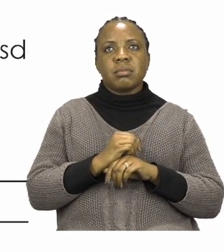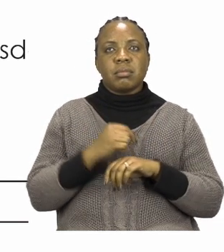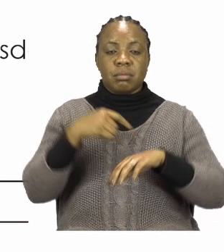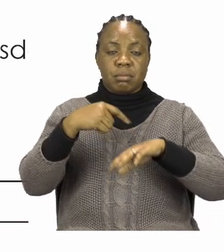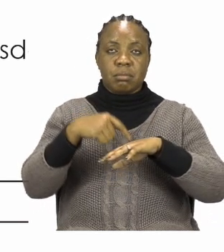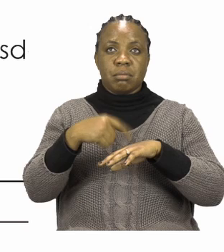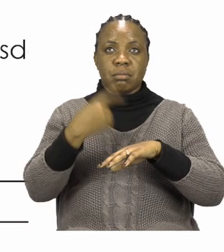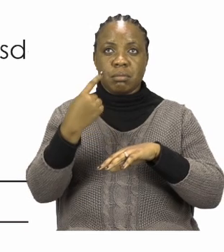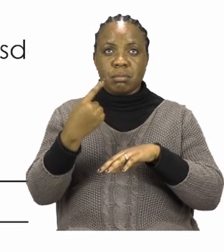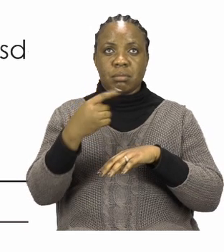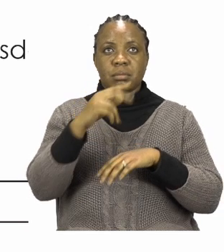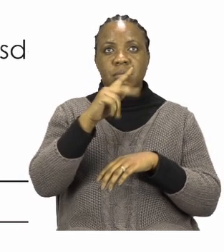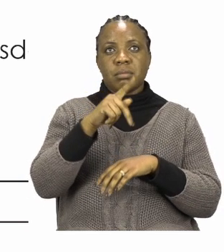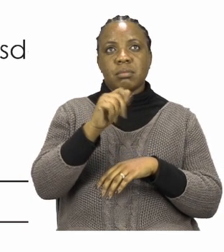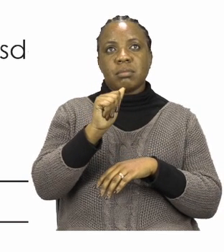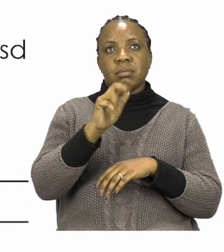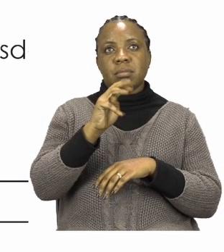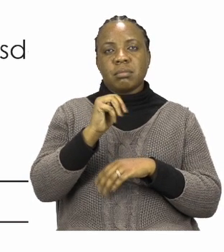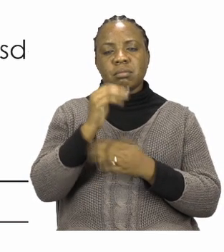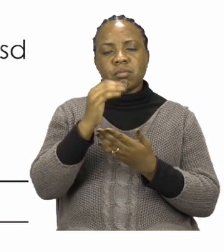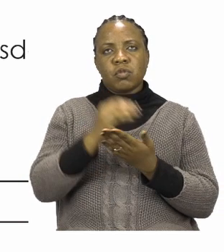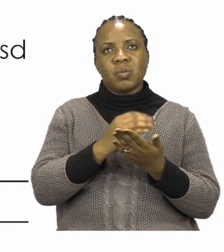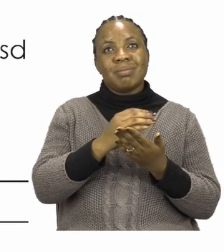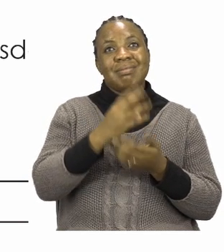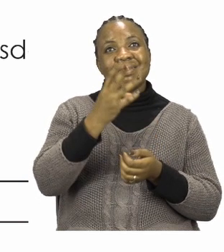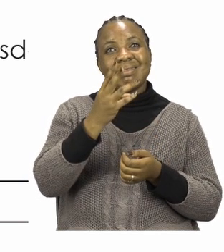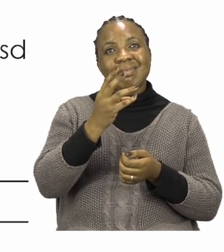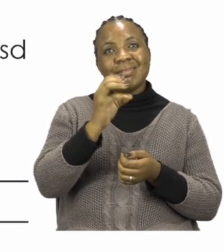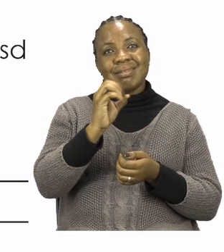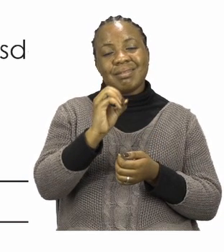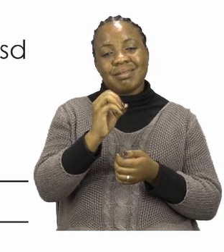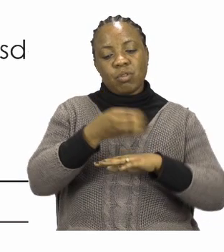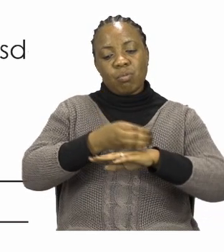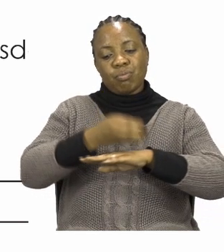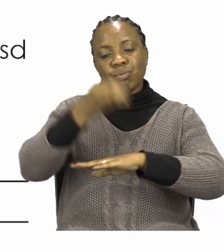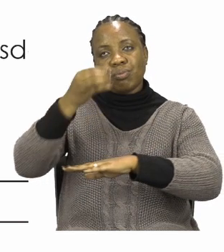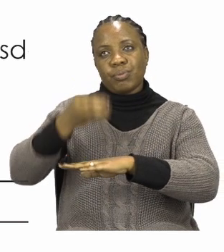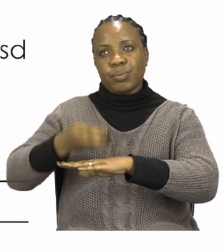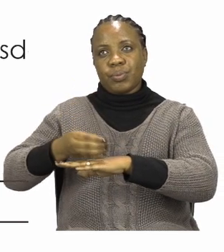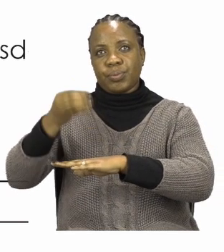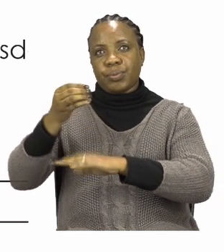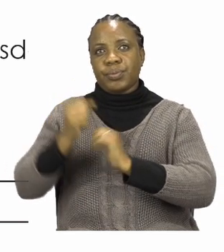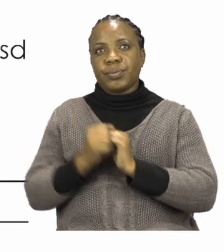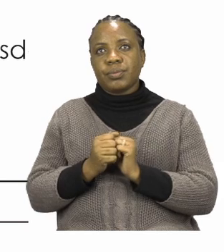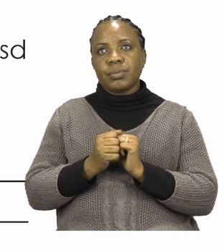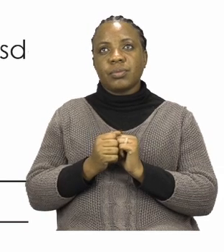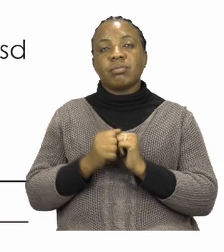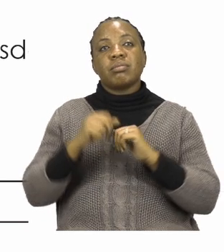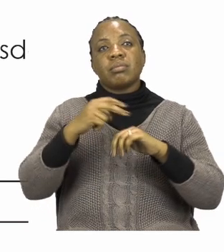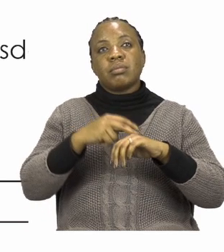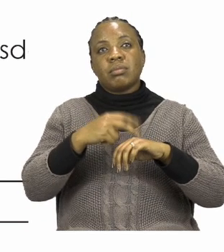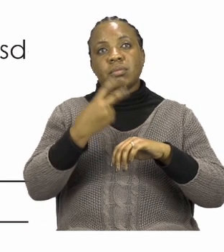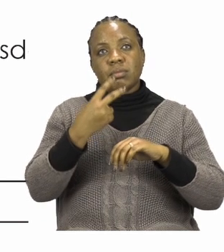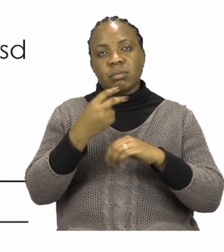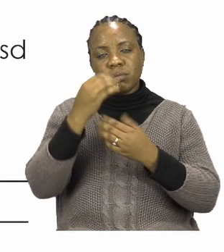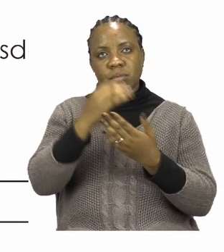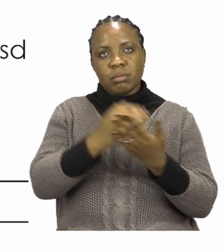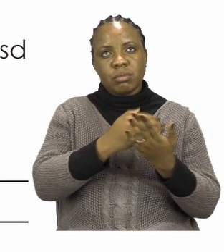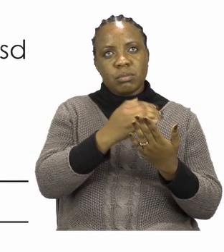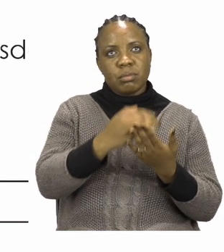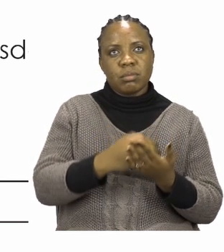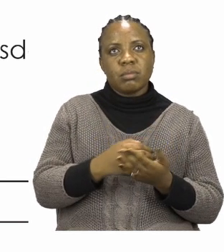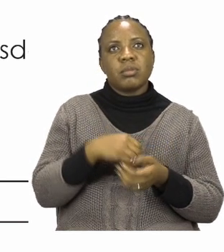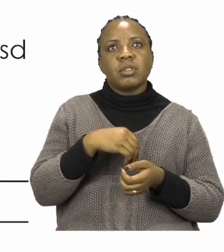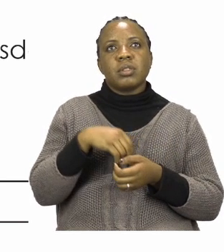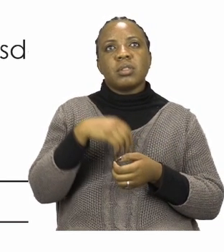Pam collects 60 bottles on Monday. On Tuesday, she collects 23